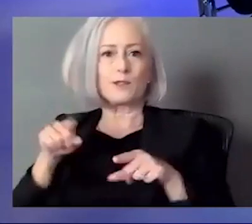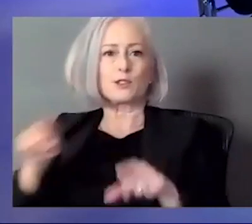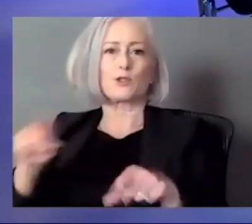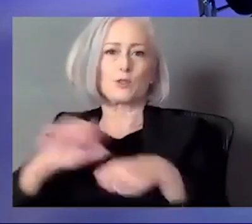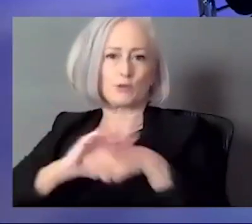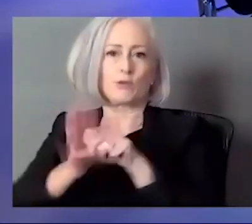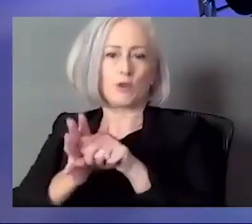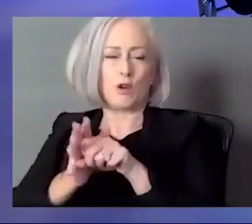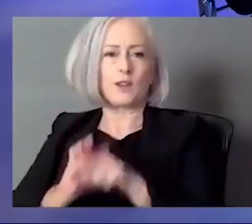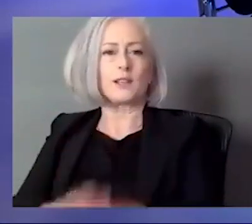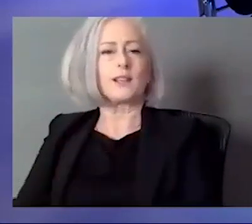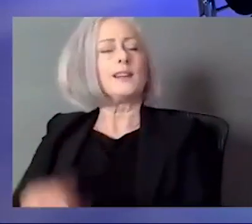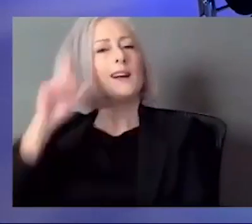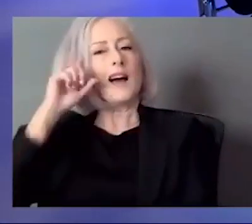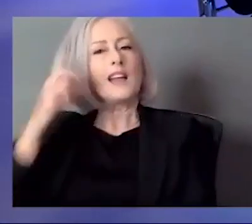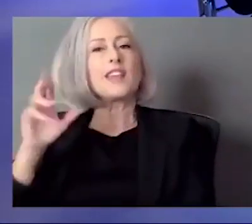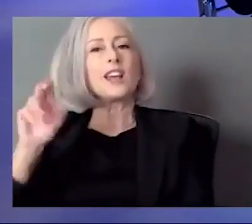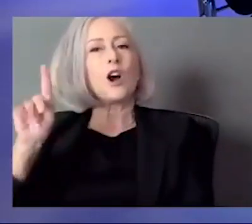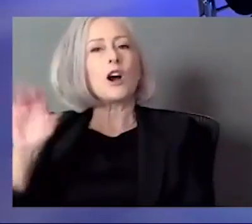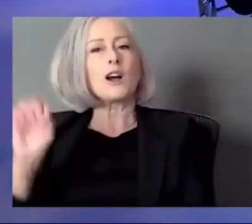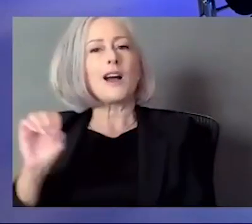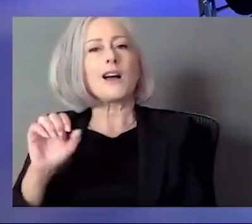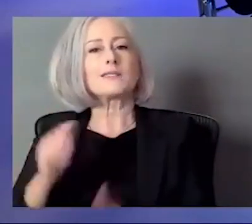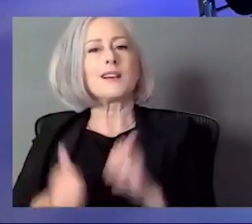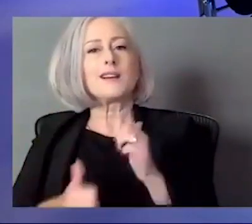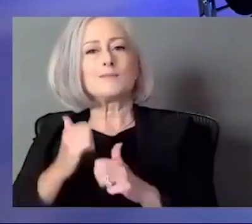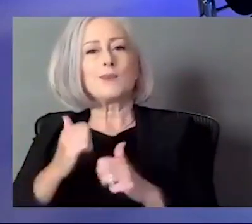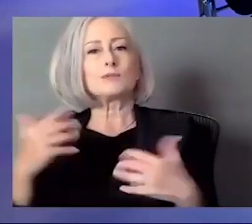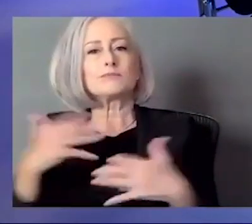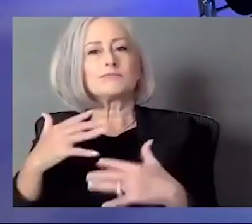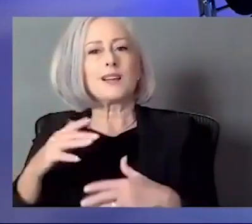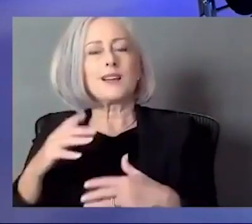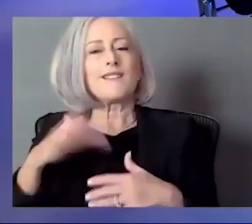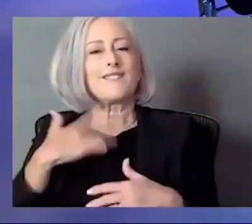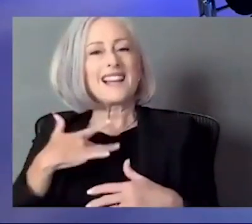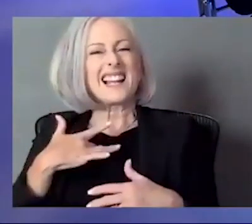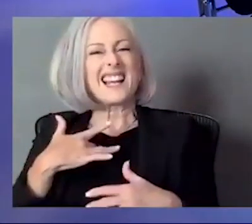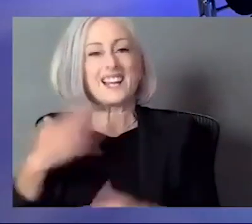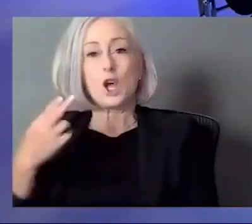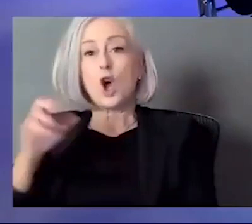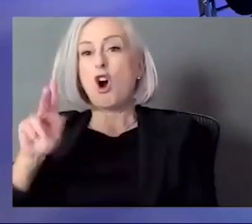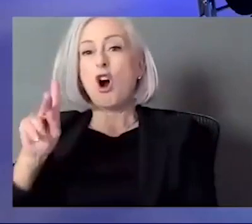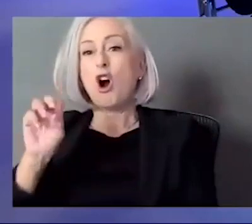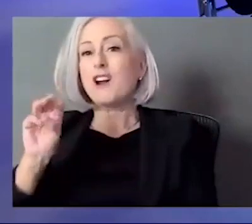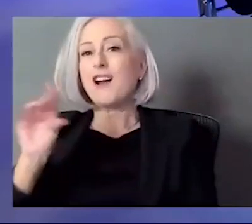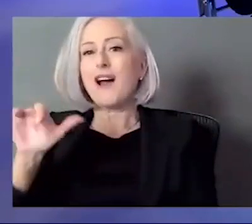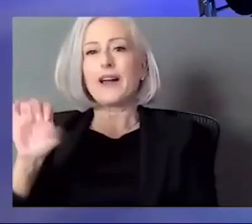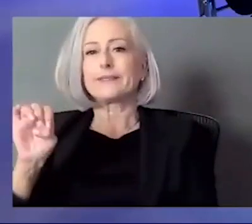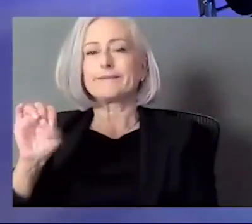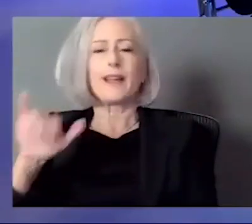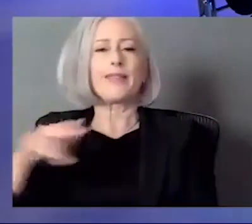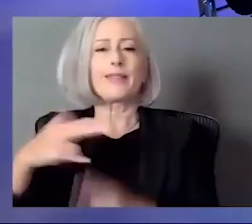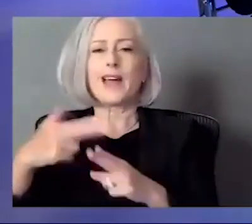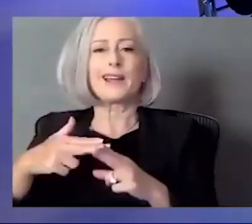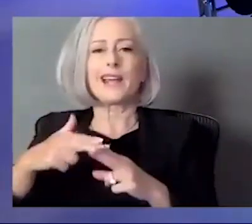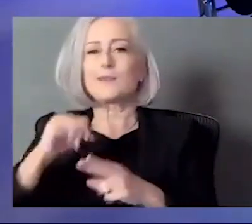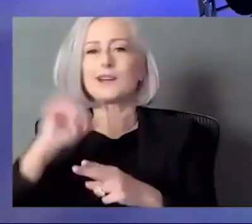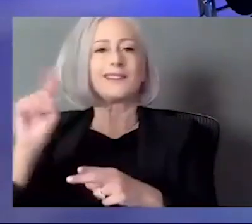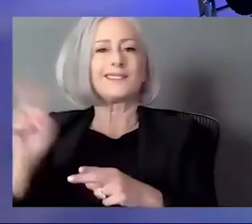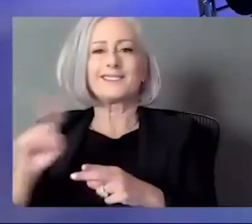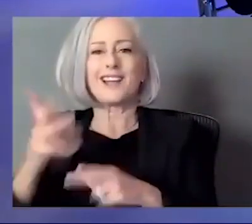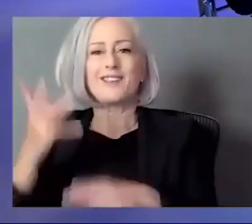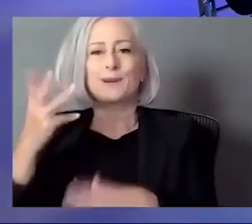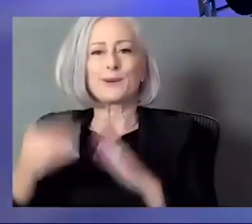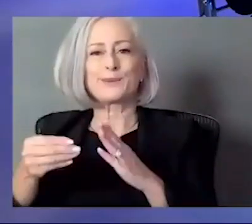most sinking feeling was when he realized that the name Hawkeye was never going to go away. It will never go away. I think Doc Hawk is here to stay, which is